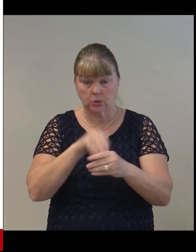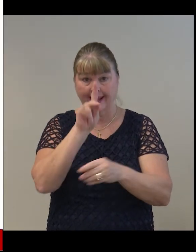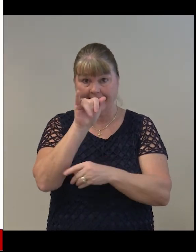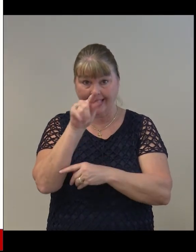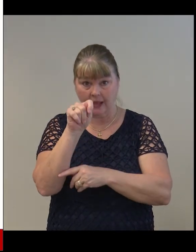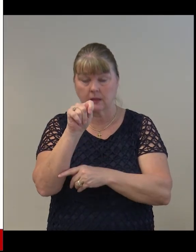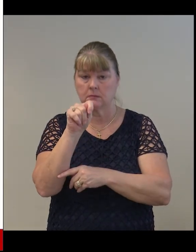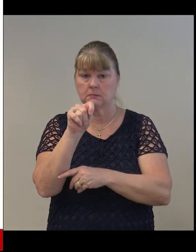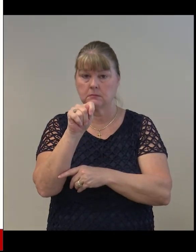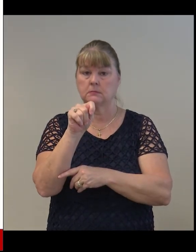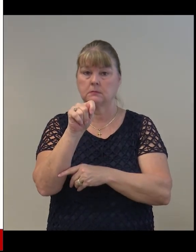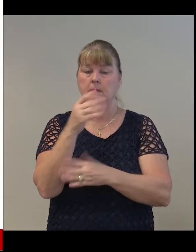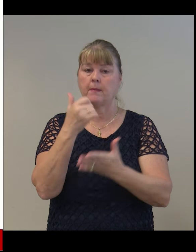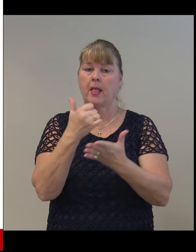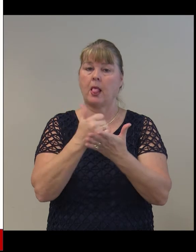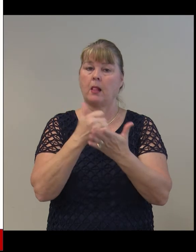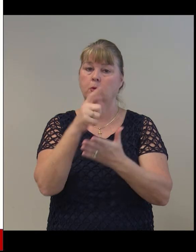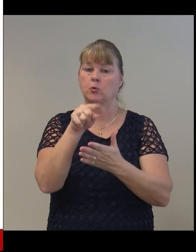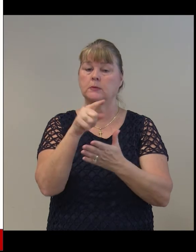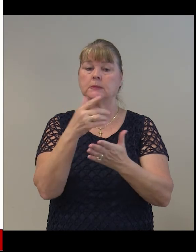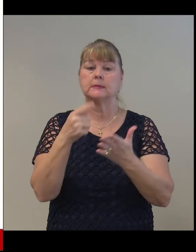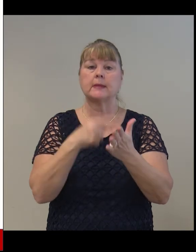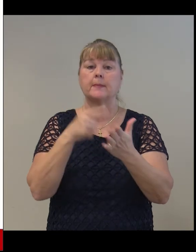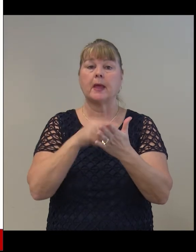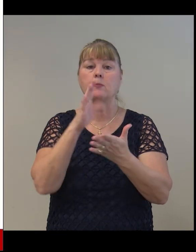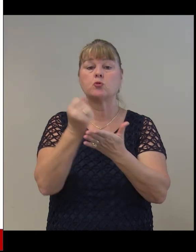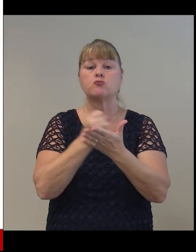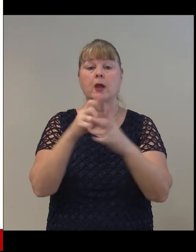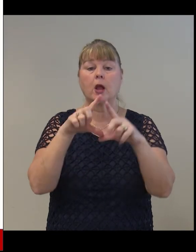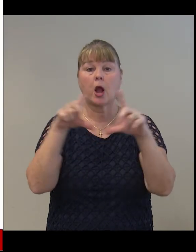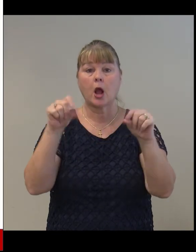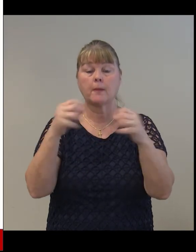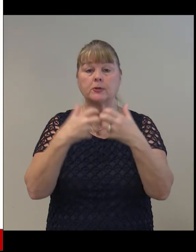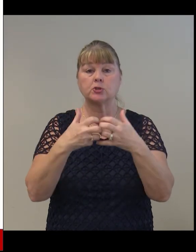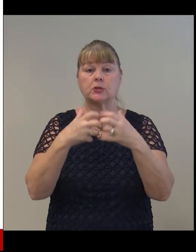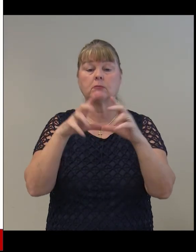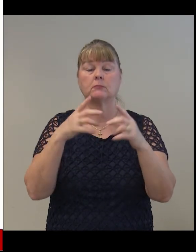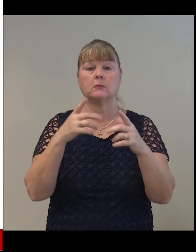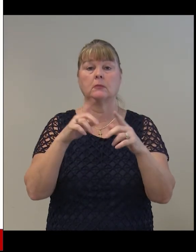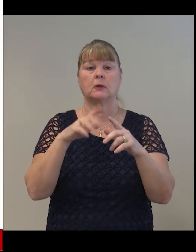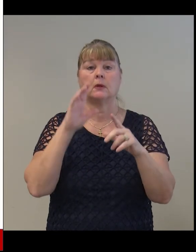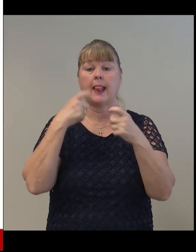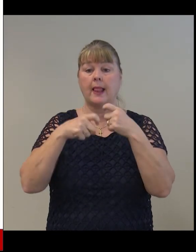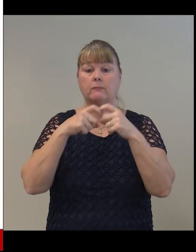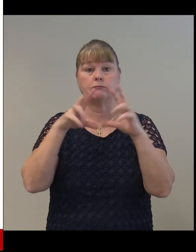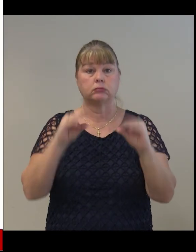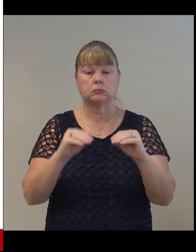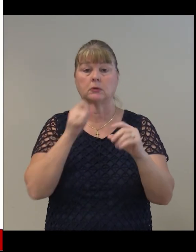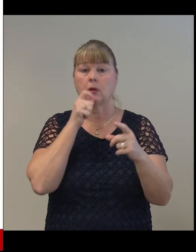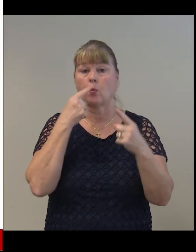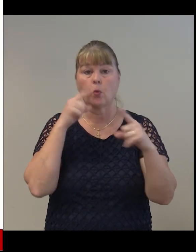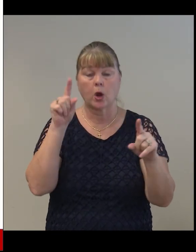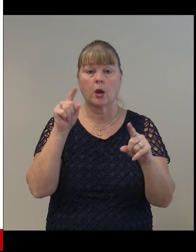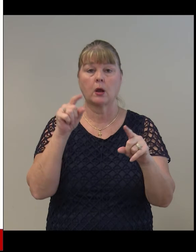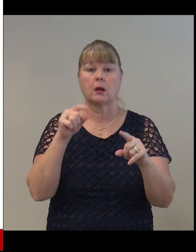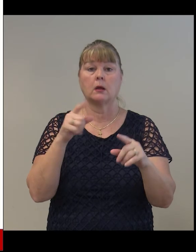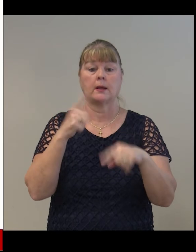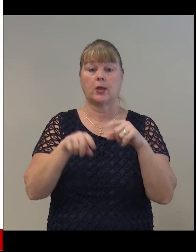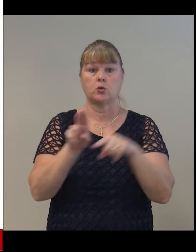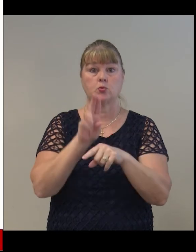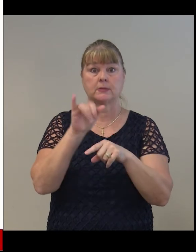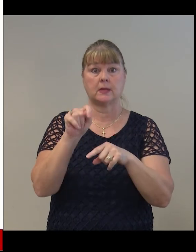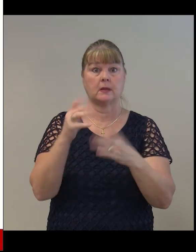cash in your kit, that may help you. Sometimes credit card machines will be down. You may not be able to use a credit card machine